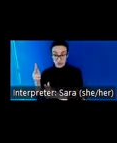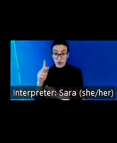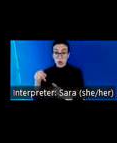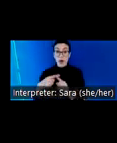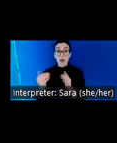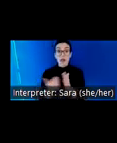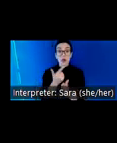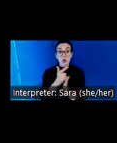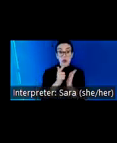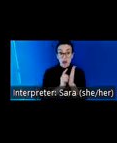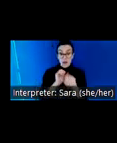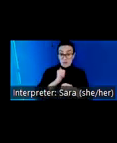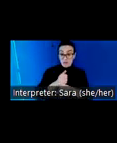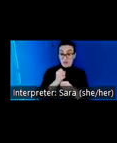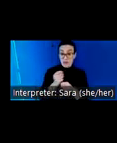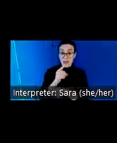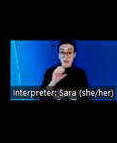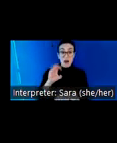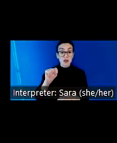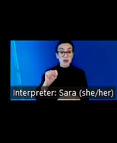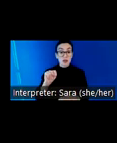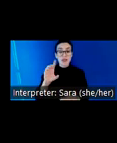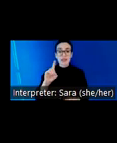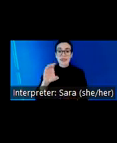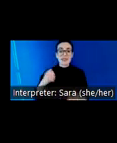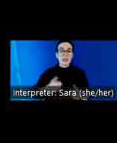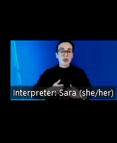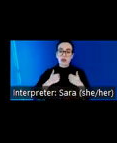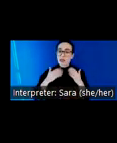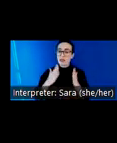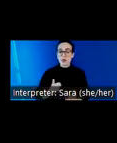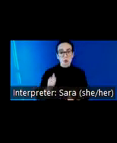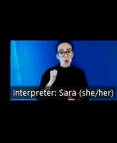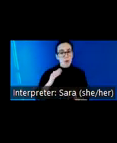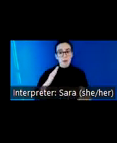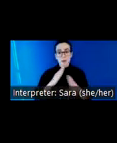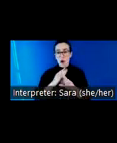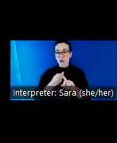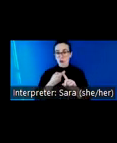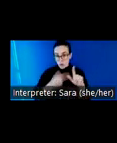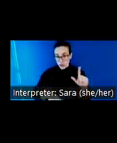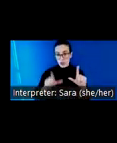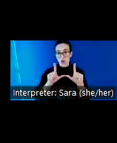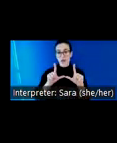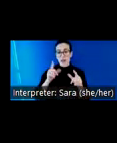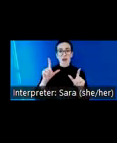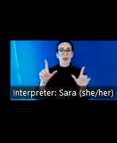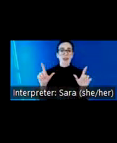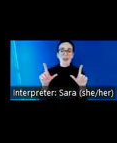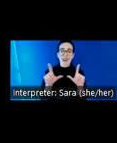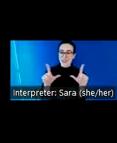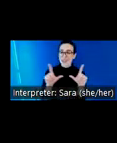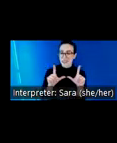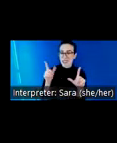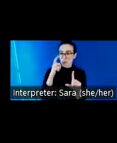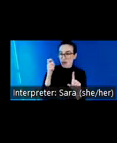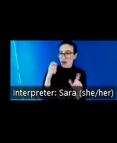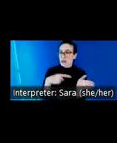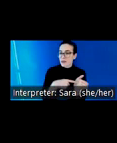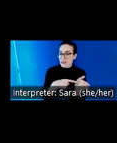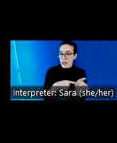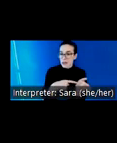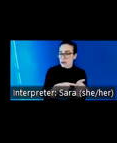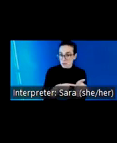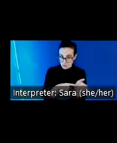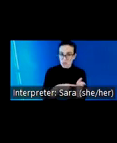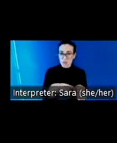DC residents will no longer be barred from renewing their licenses because of unrelated debts. And this is really just one